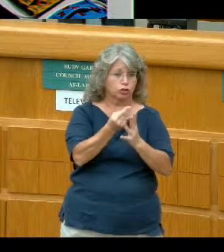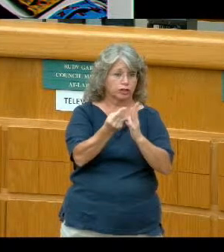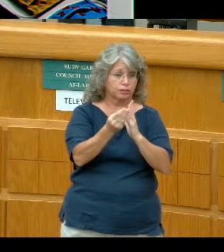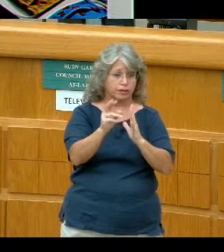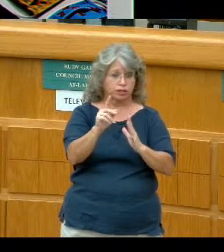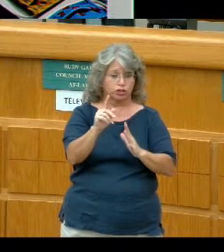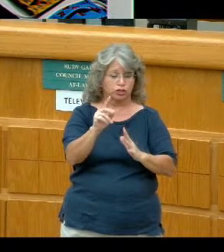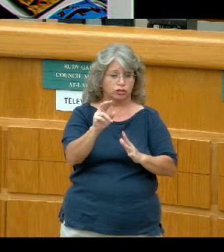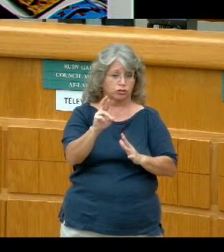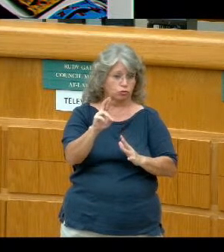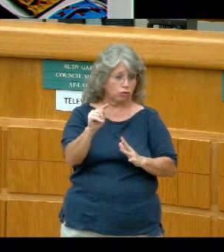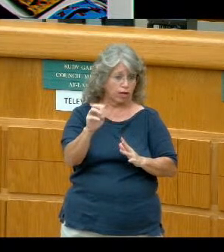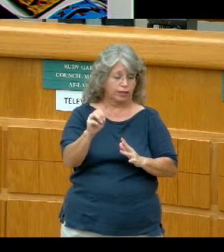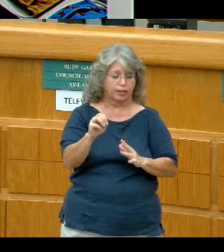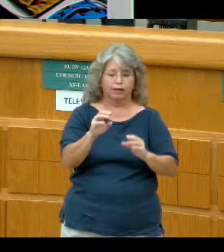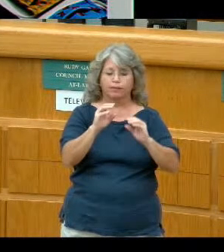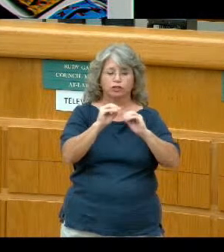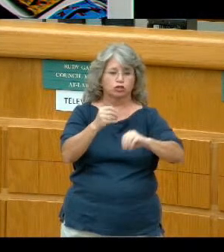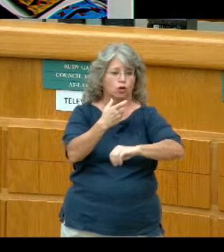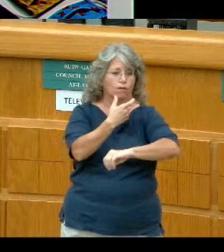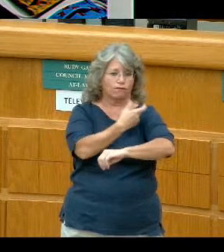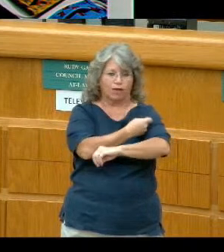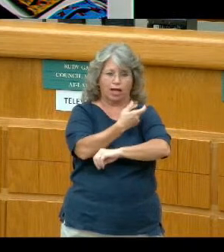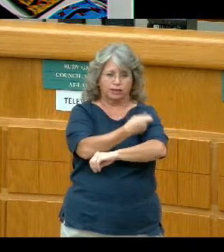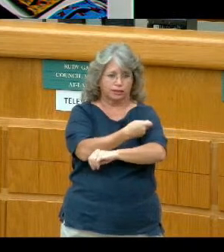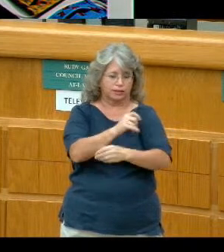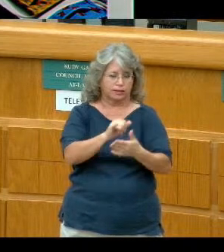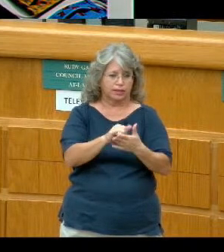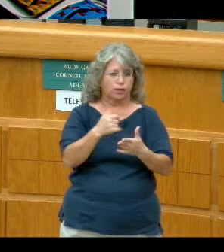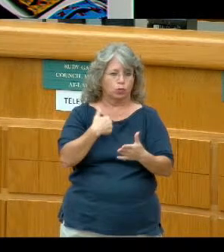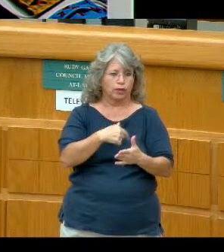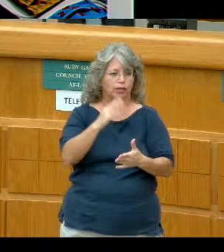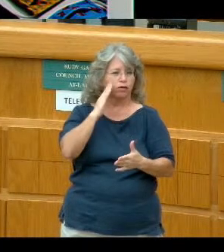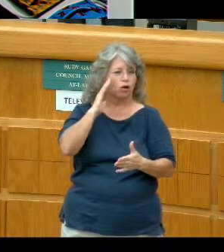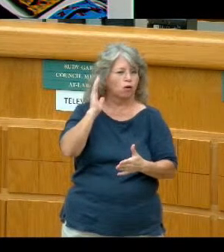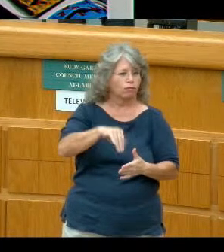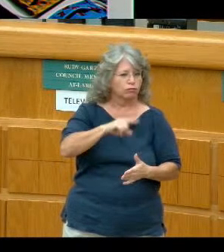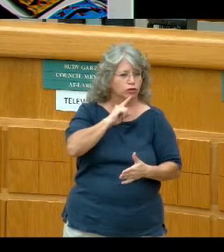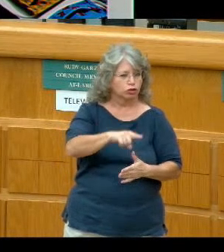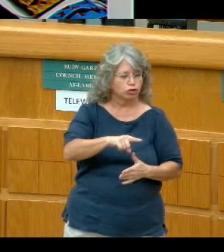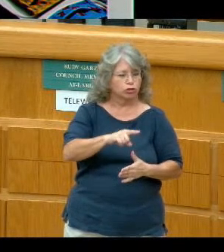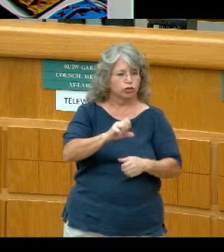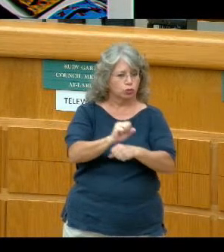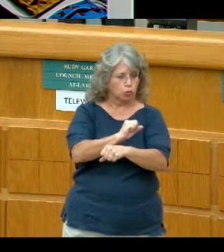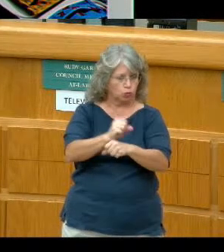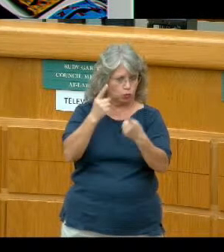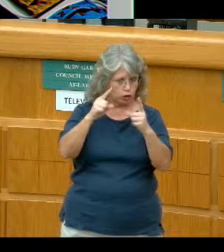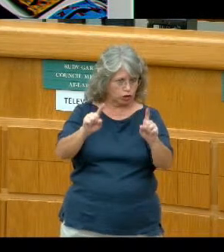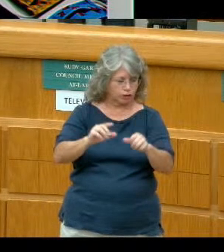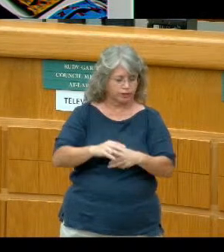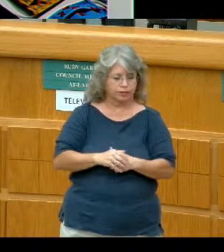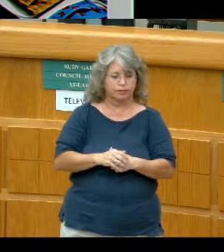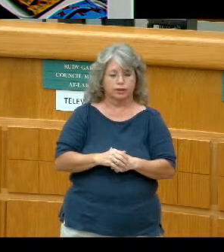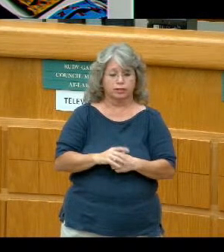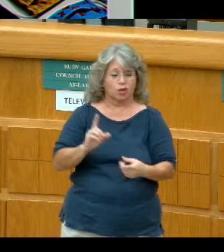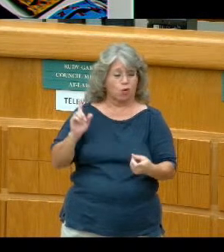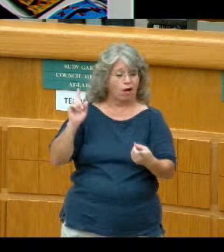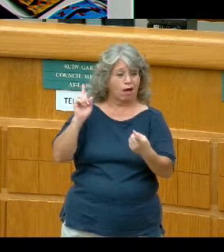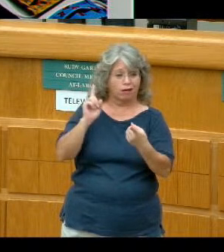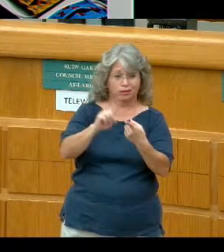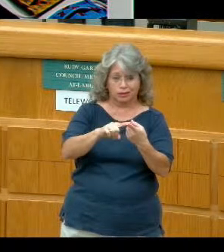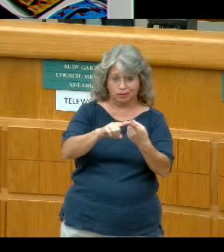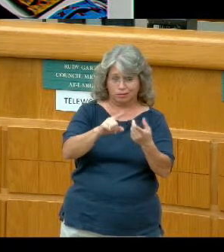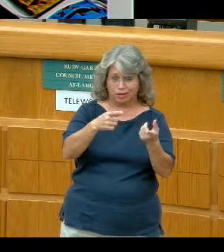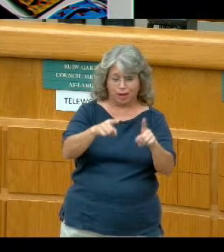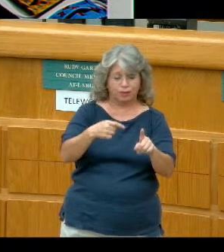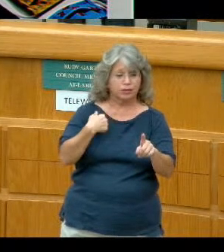at least maybe outside of Russia. There's no vaccines that we know work. And until that happens, we can't